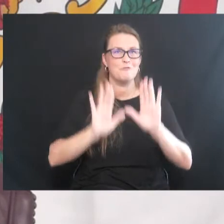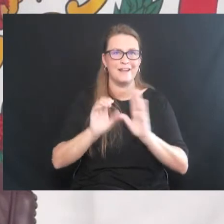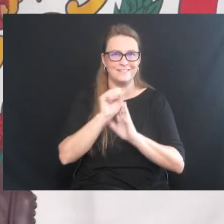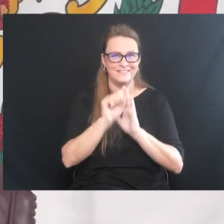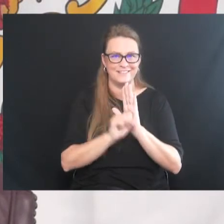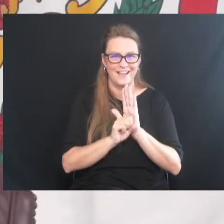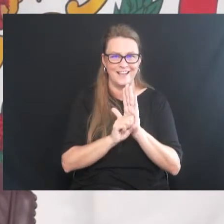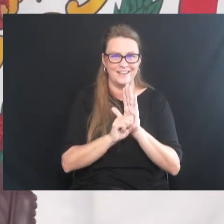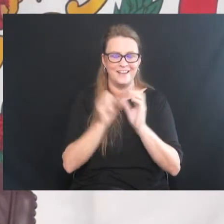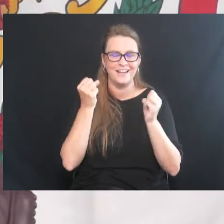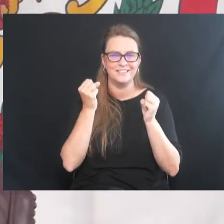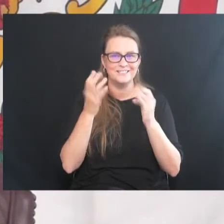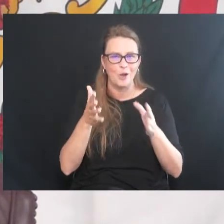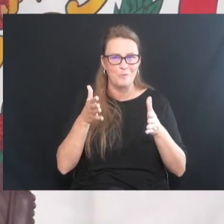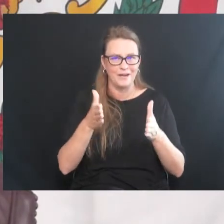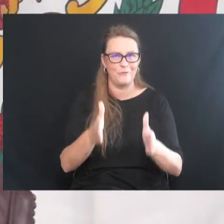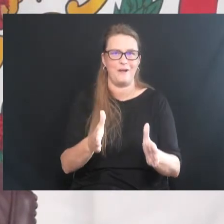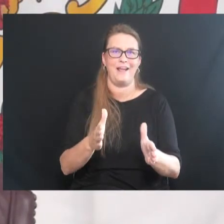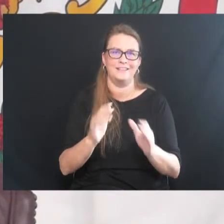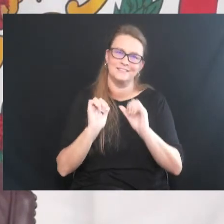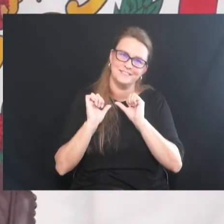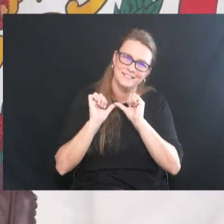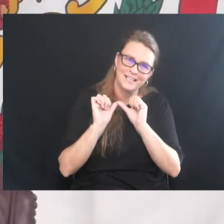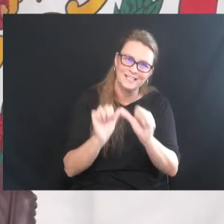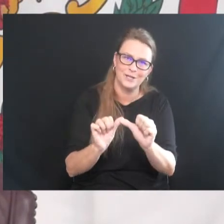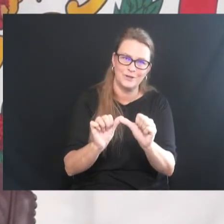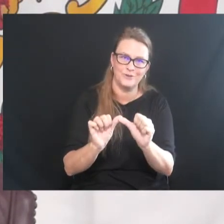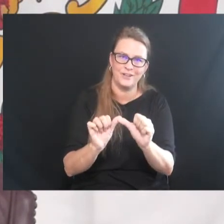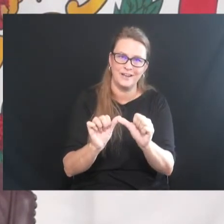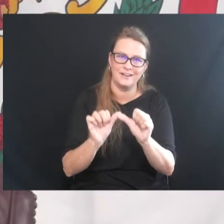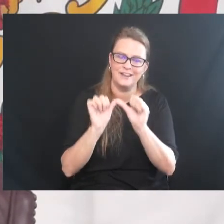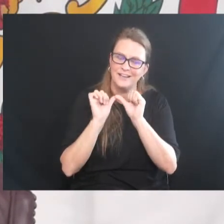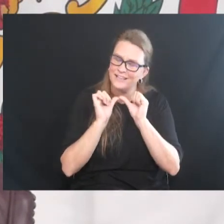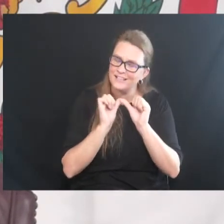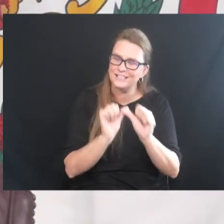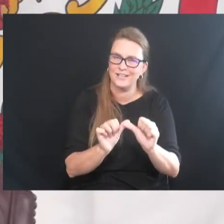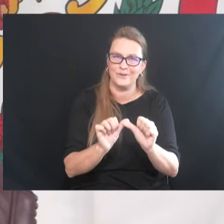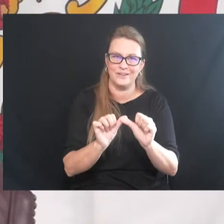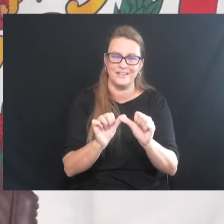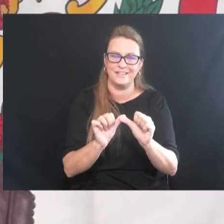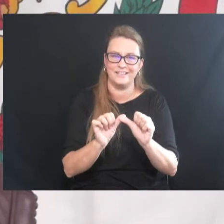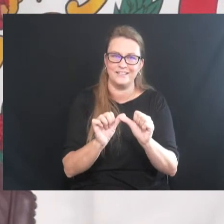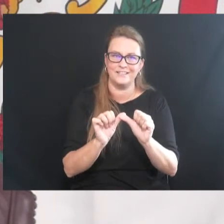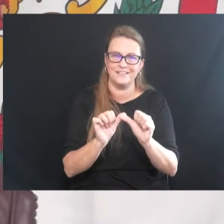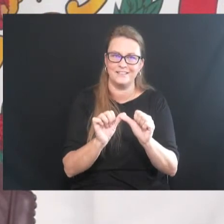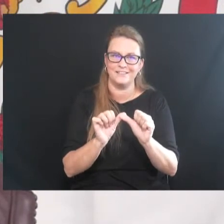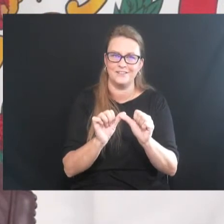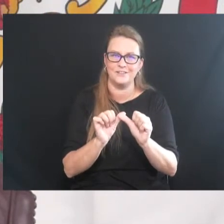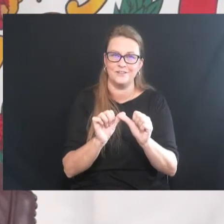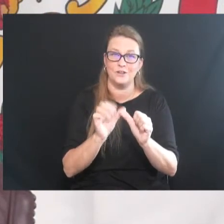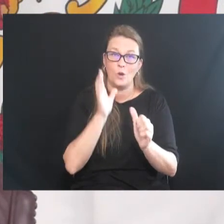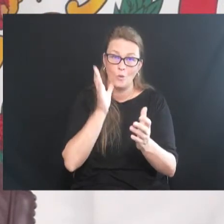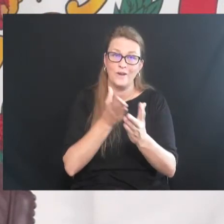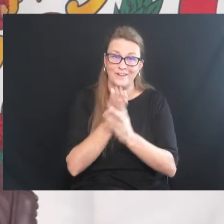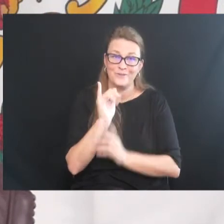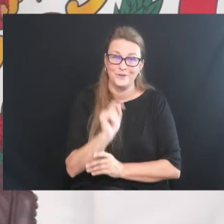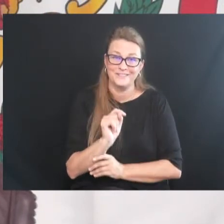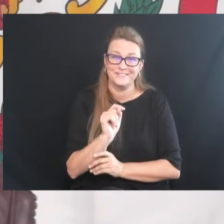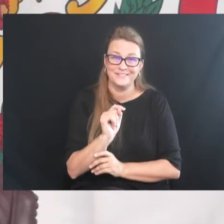ways. Keep doing it. Keep doing it. Some way, somehow, keep doing it. We'll get through